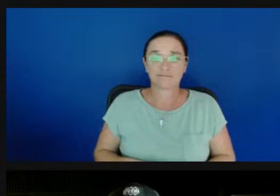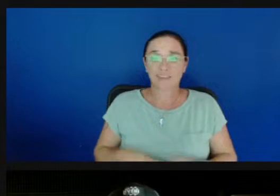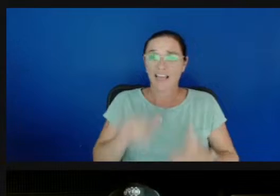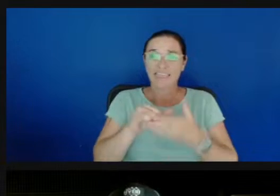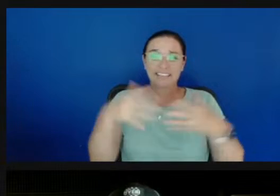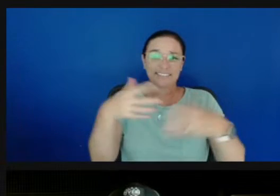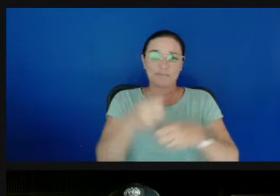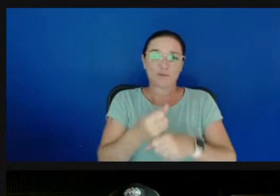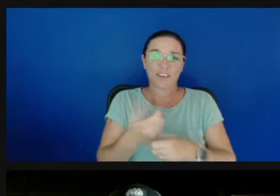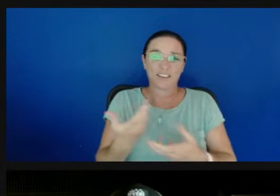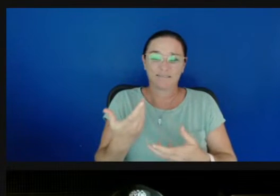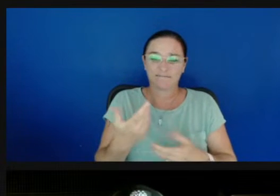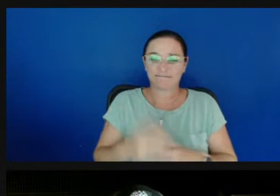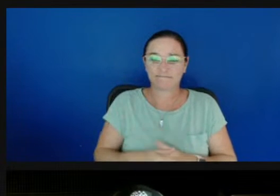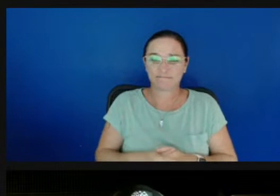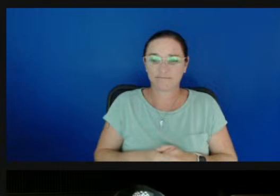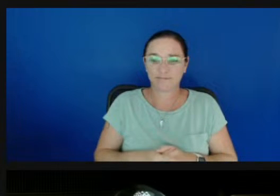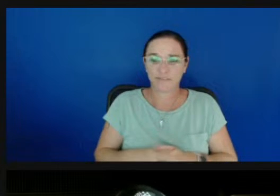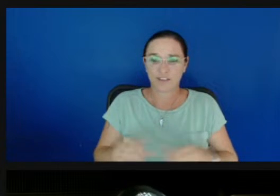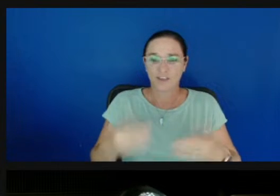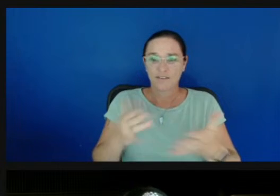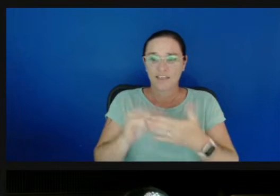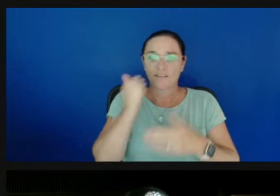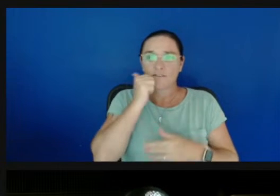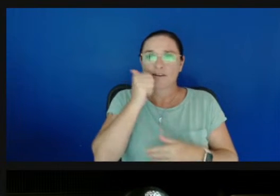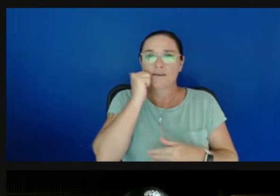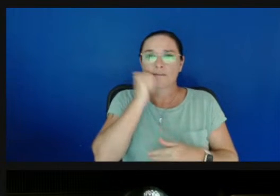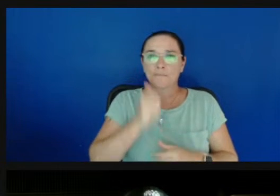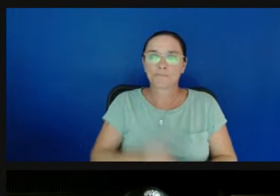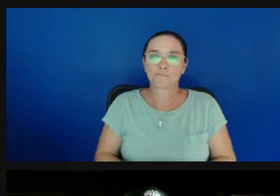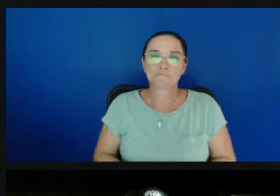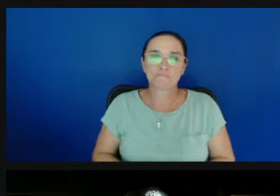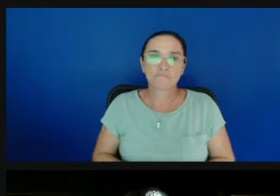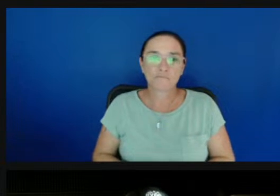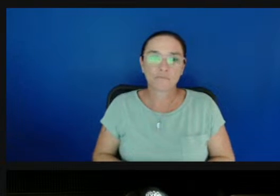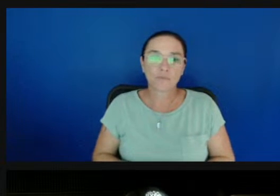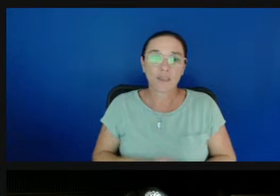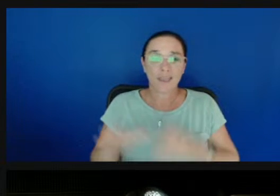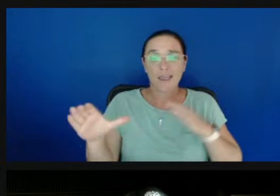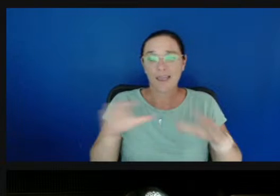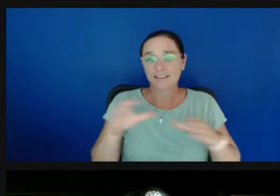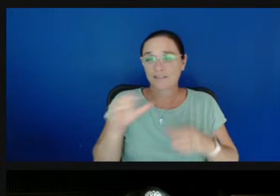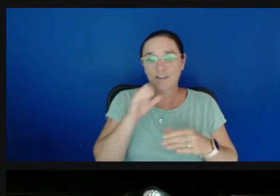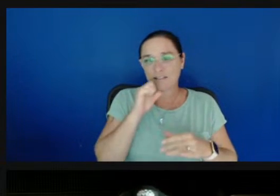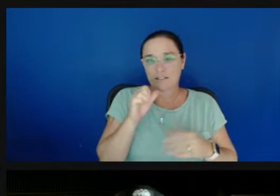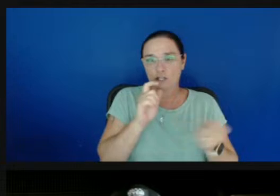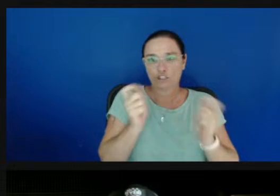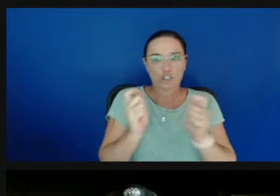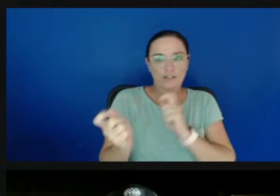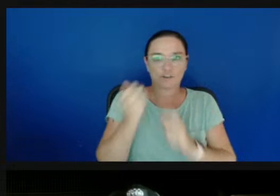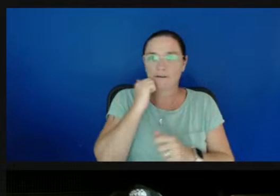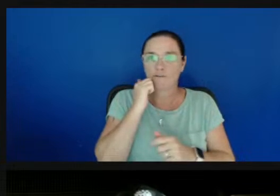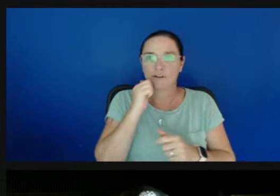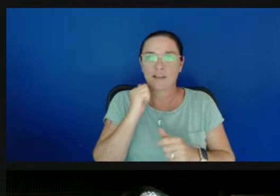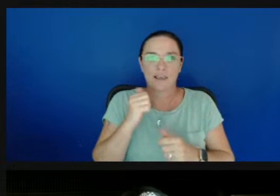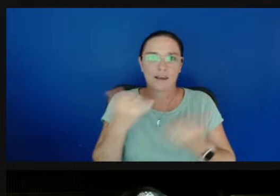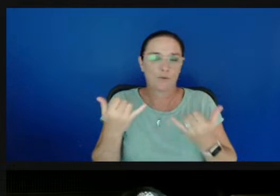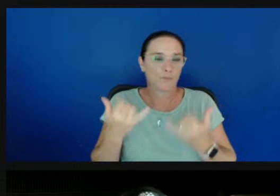update, which is being issued daily, but the activity is not really changing daily anymore.